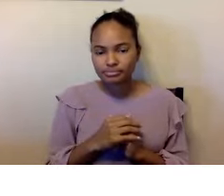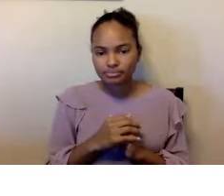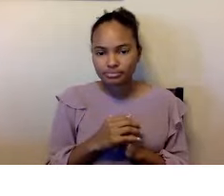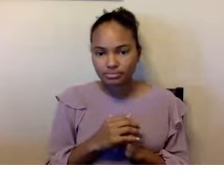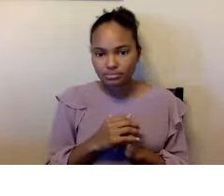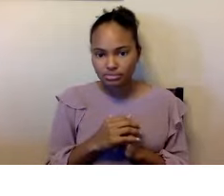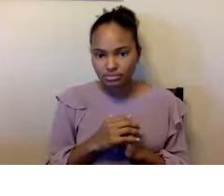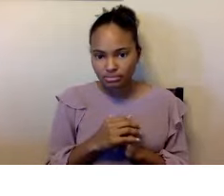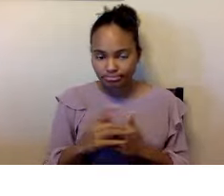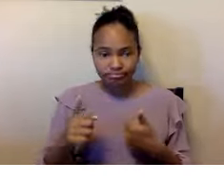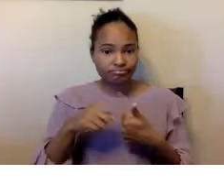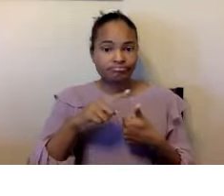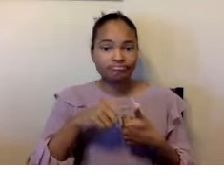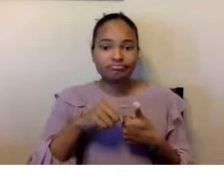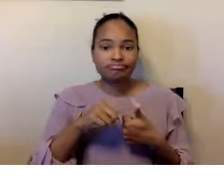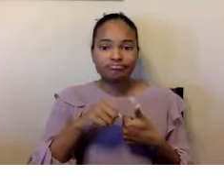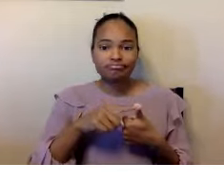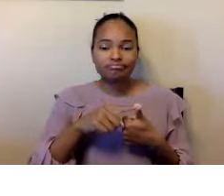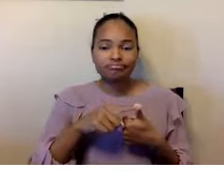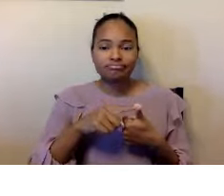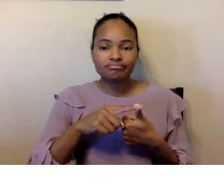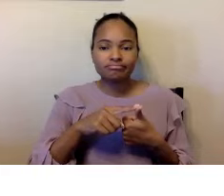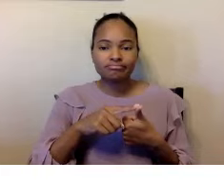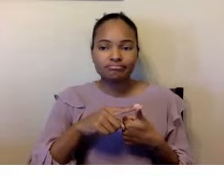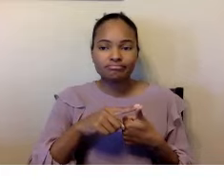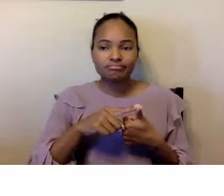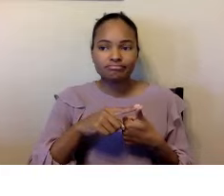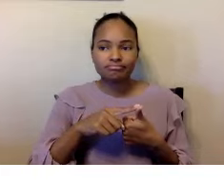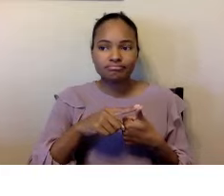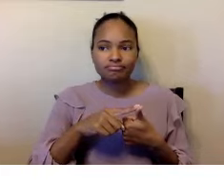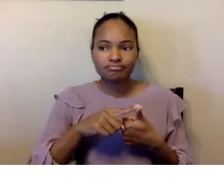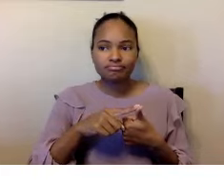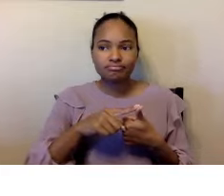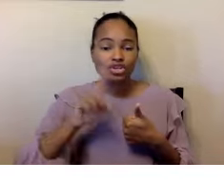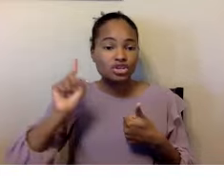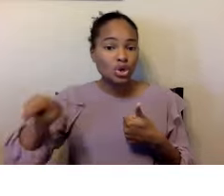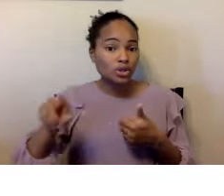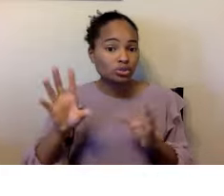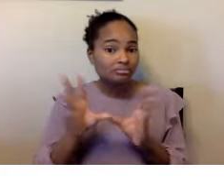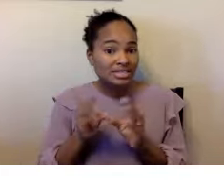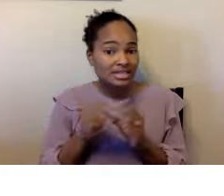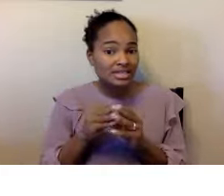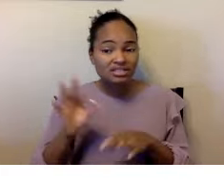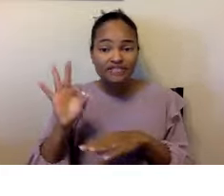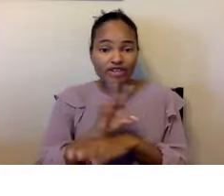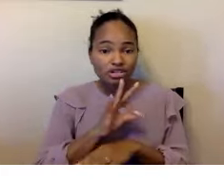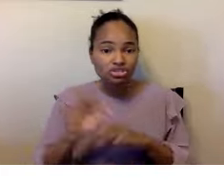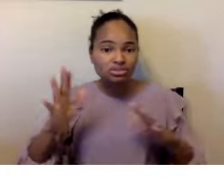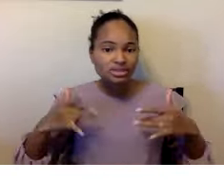Number one, by attending meetings that we have, functions that we have.